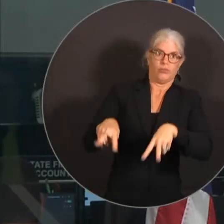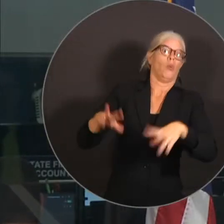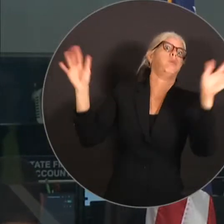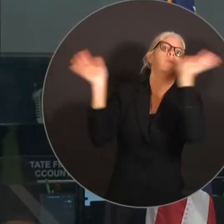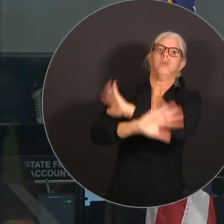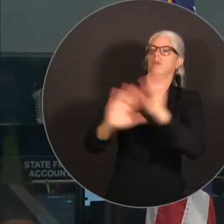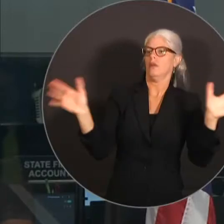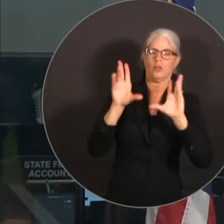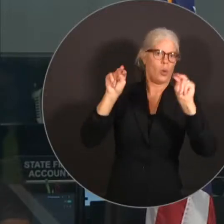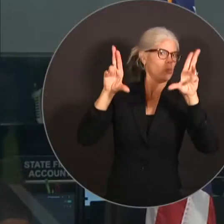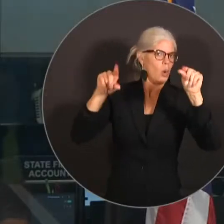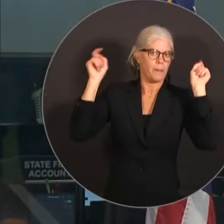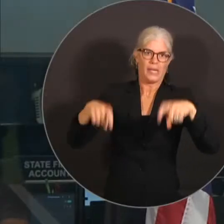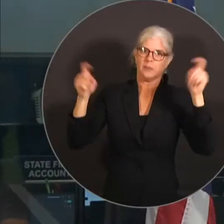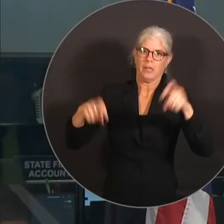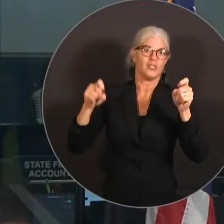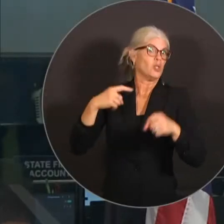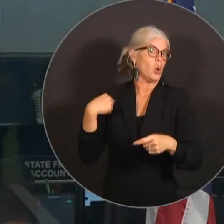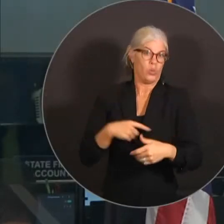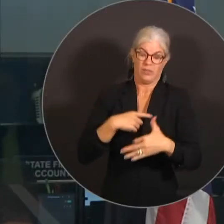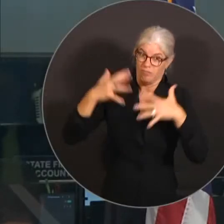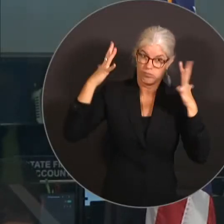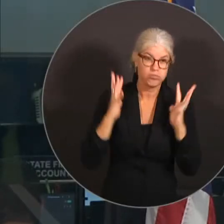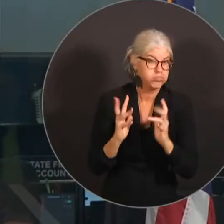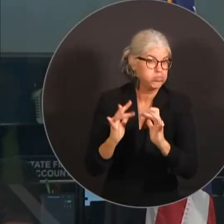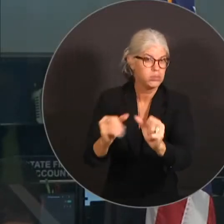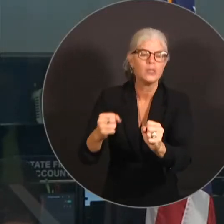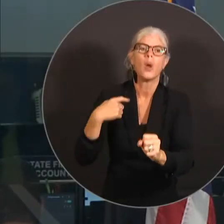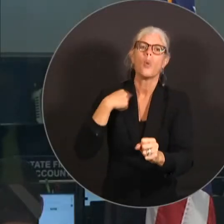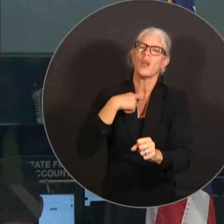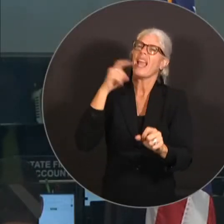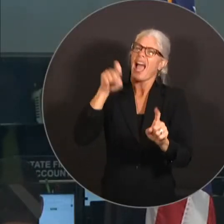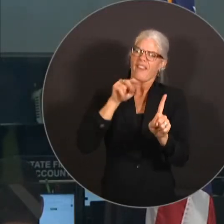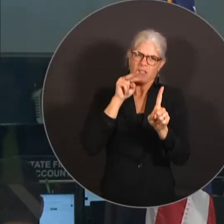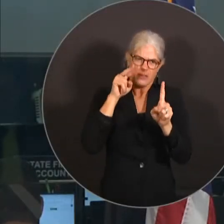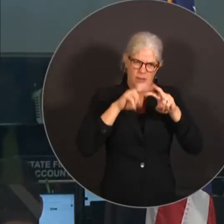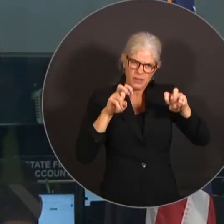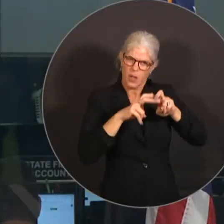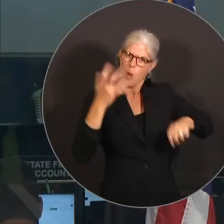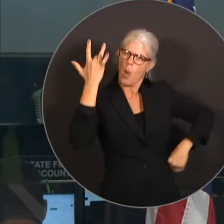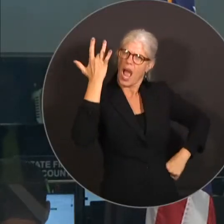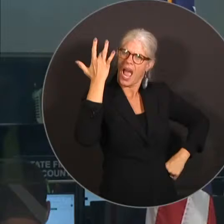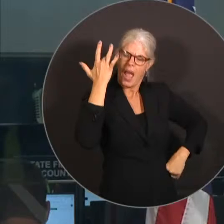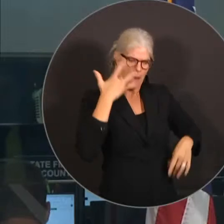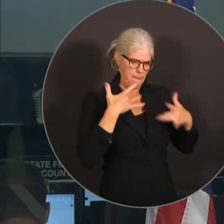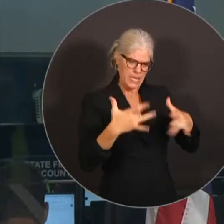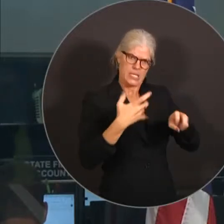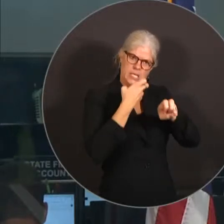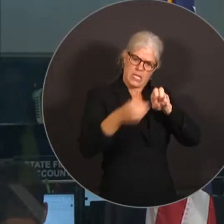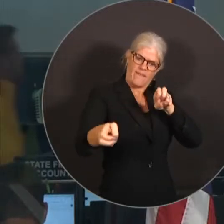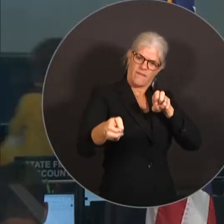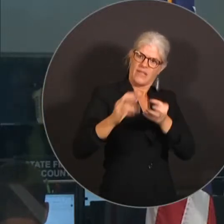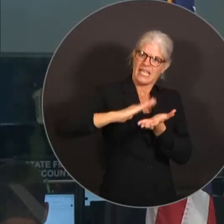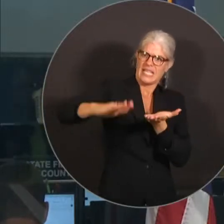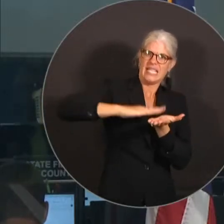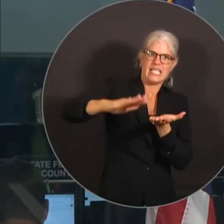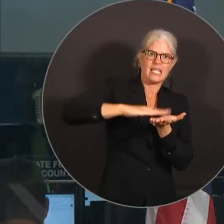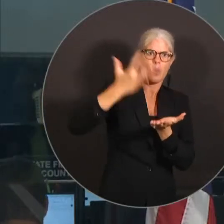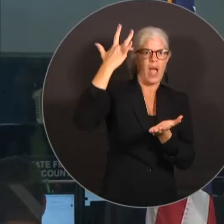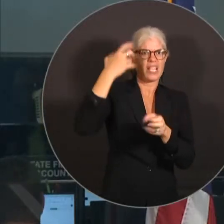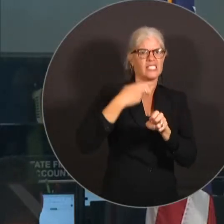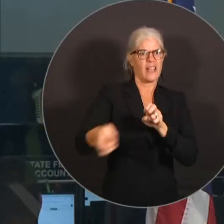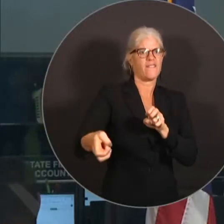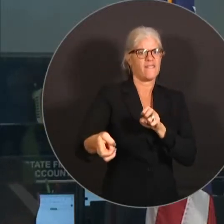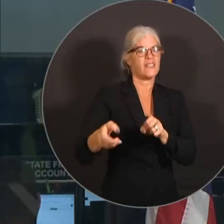but we also have to look at why is this always a problem? And I think what Kevin is doing, I